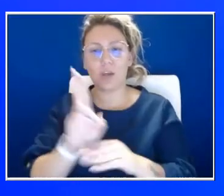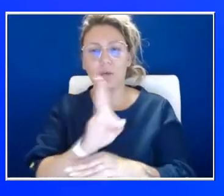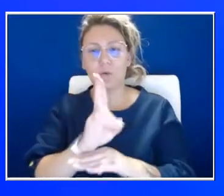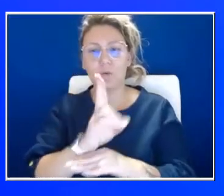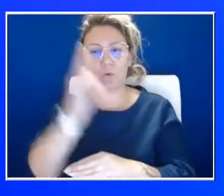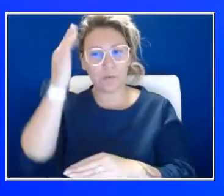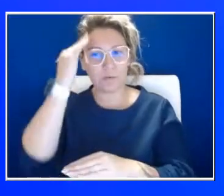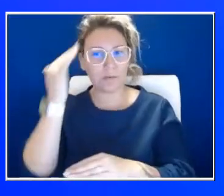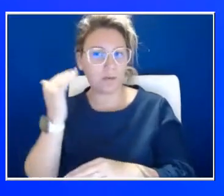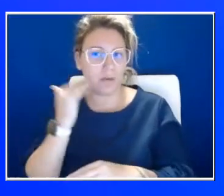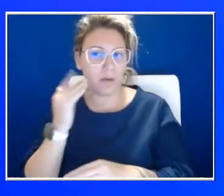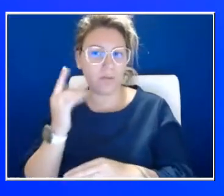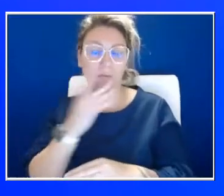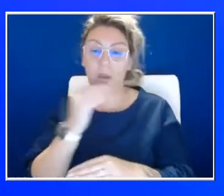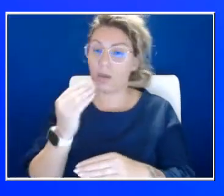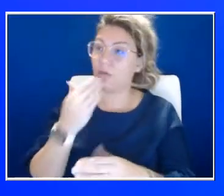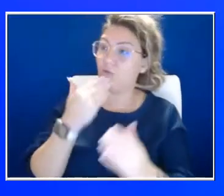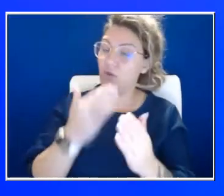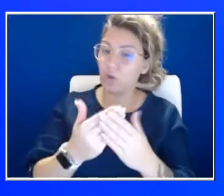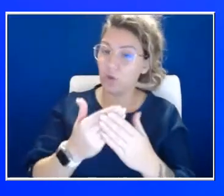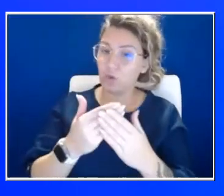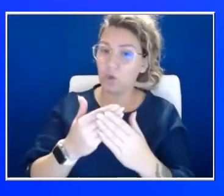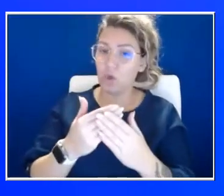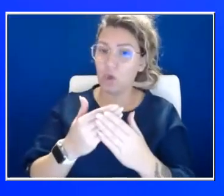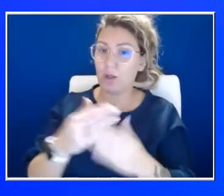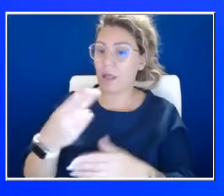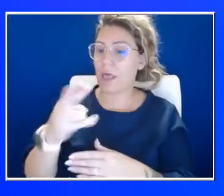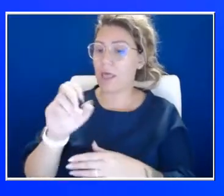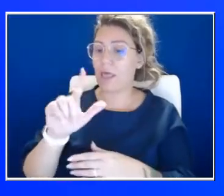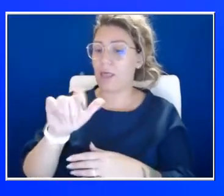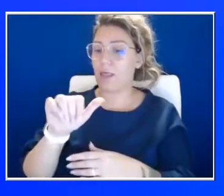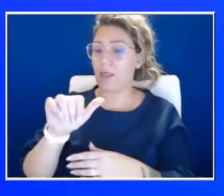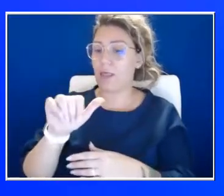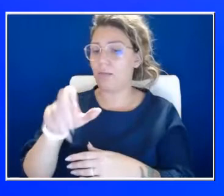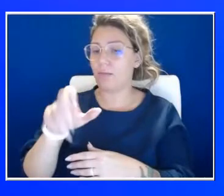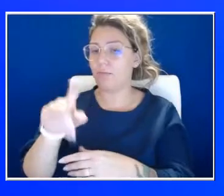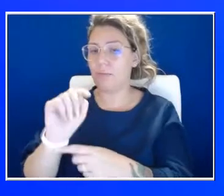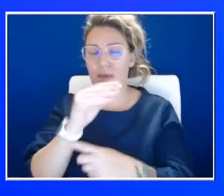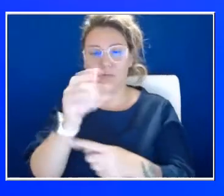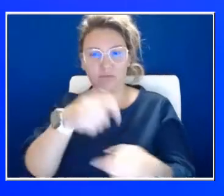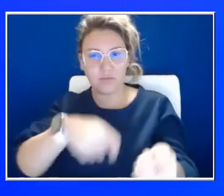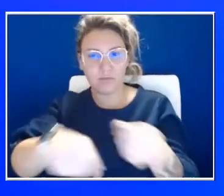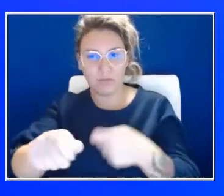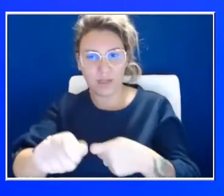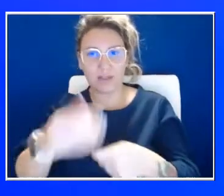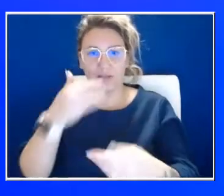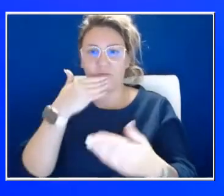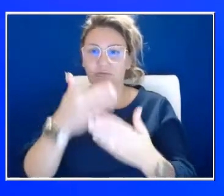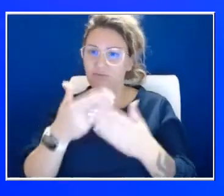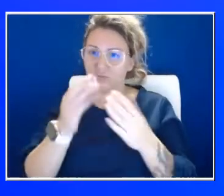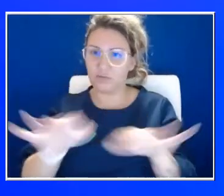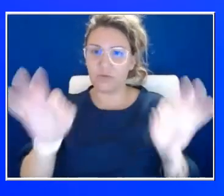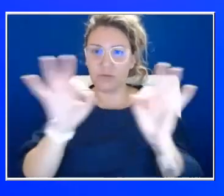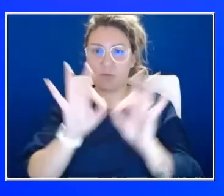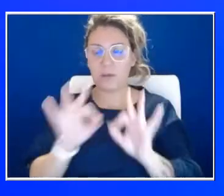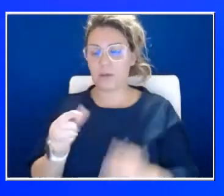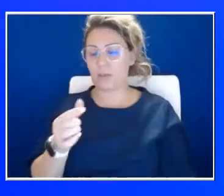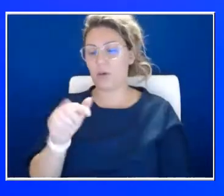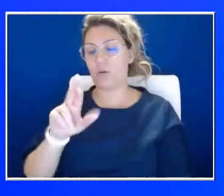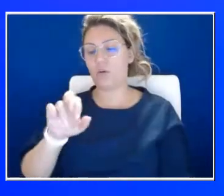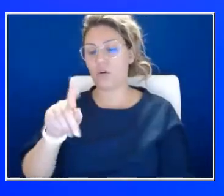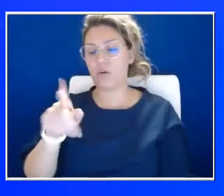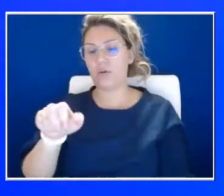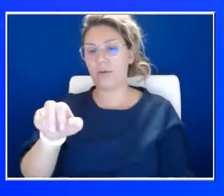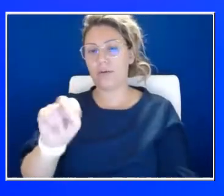be out there, and replacing helmets at the high school level is very important. And then, of course, the Guardian cap, which we talked about, is